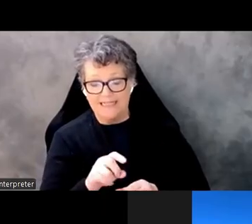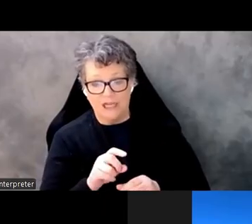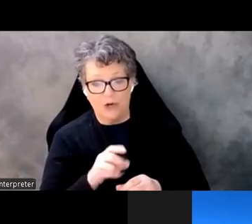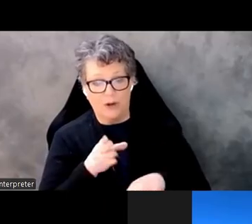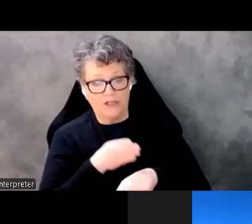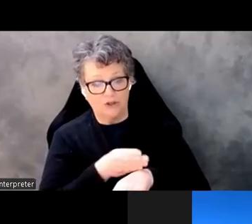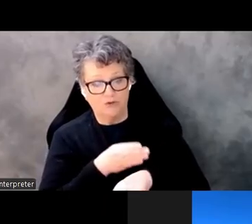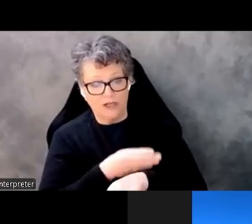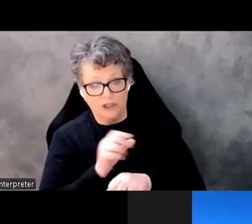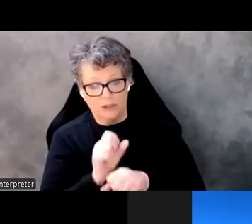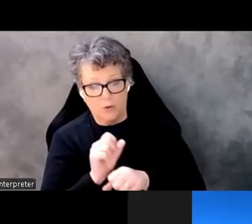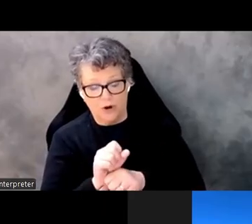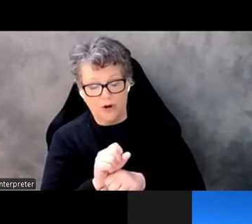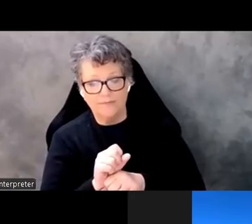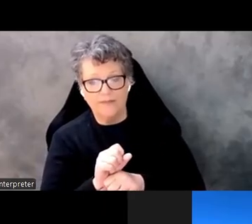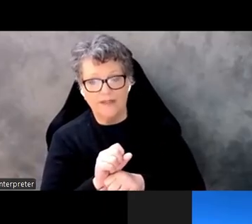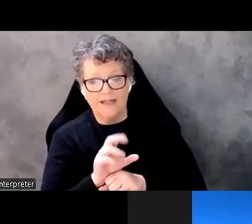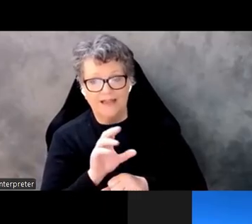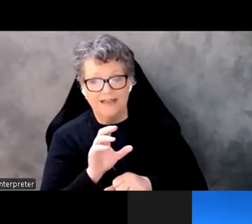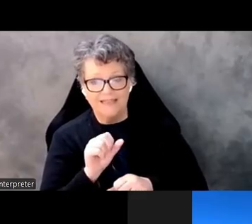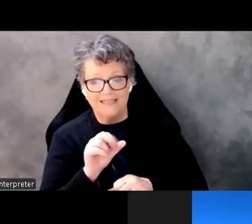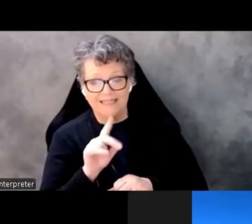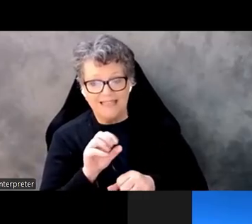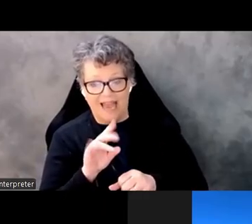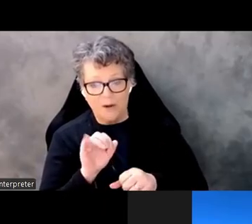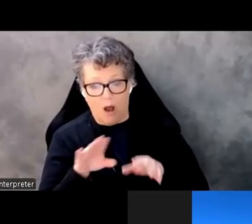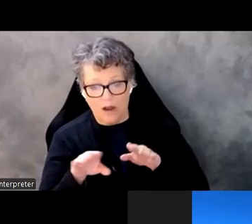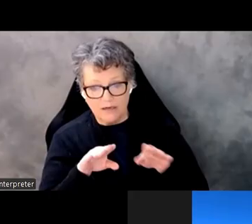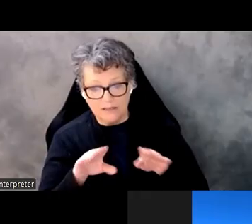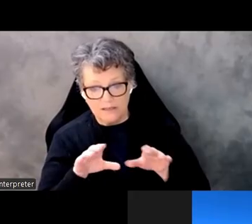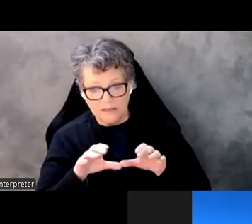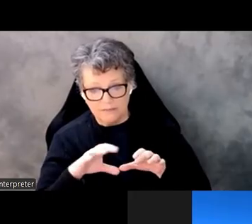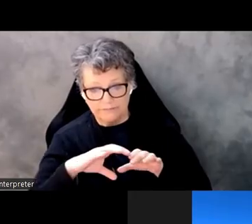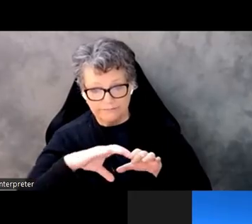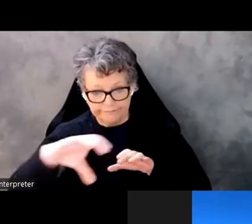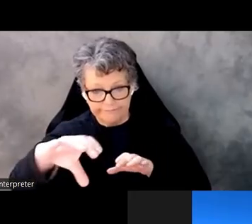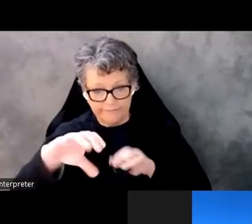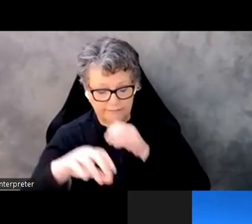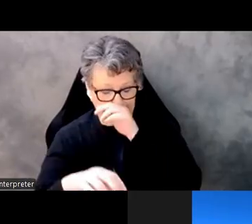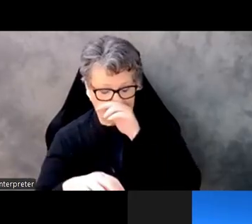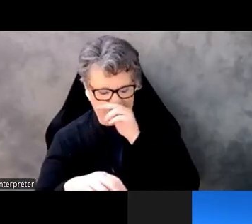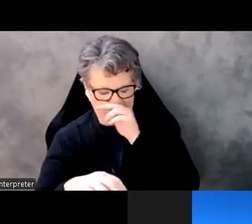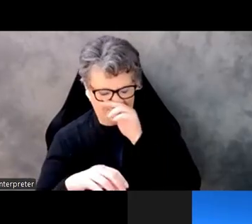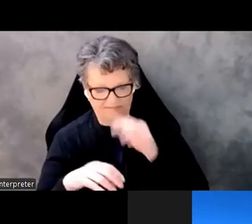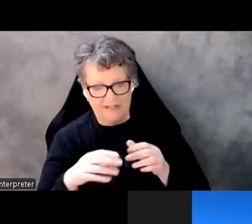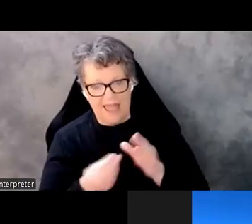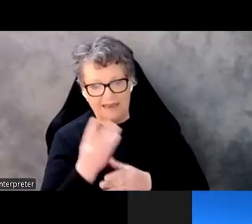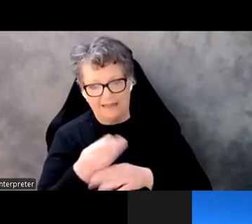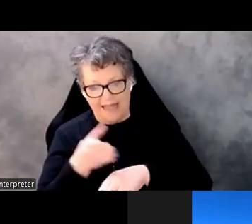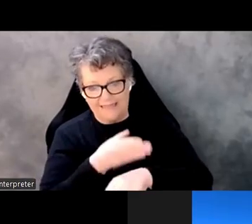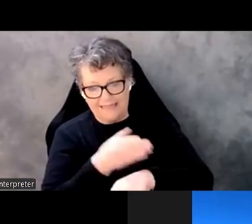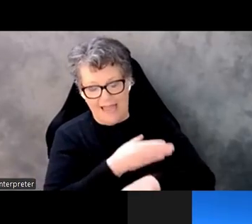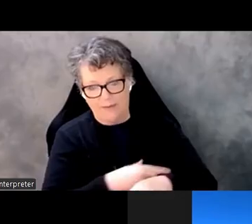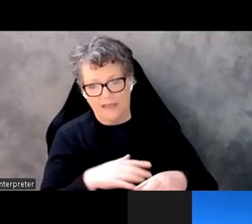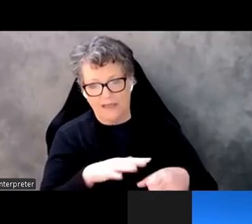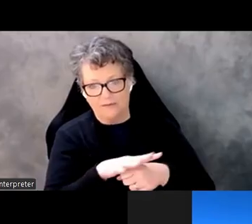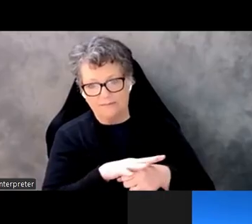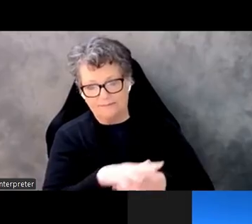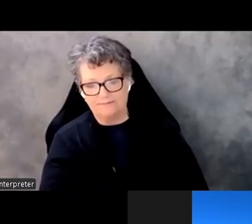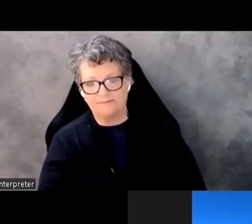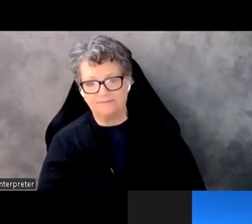restoration work, including sidewalks, surface restoration of the streets, and landscaping for all work areas addressed under this